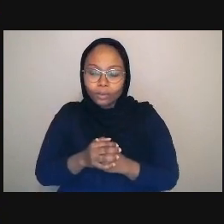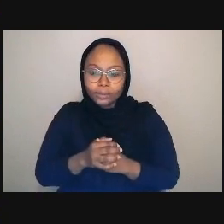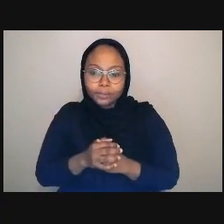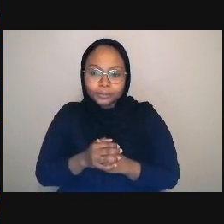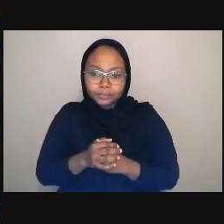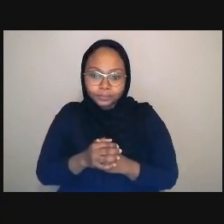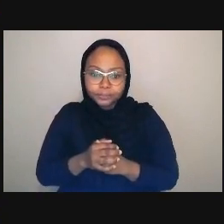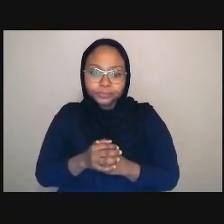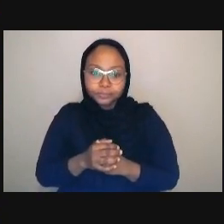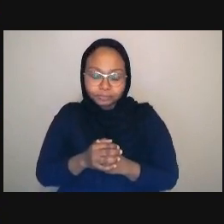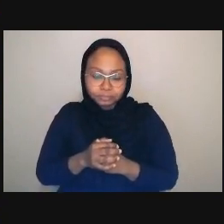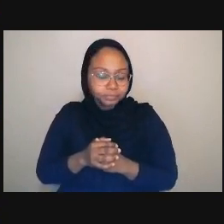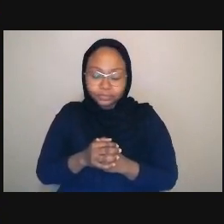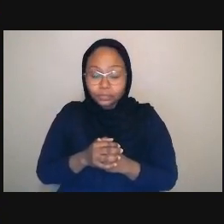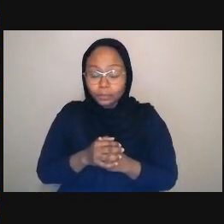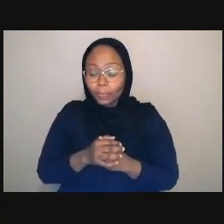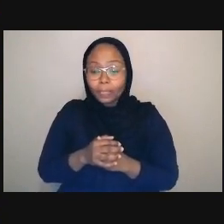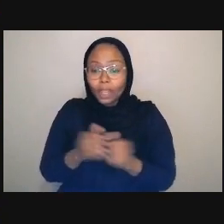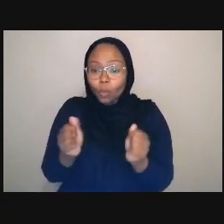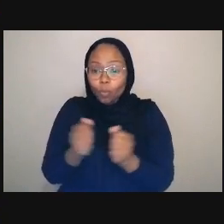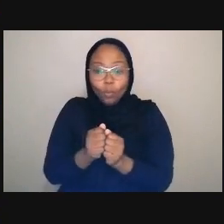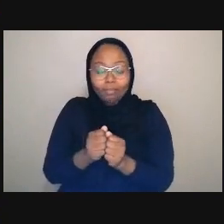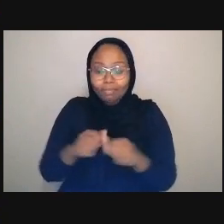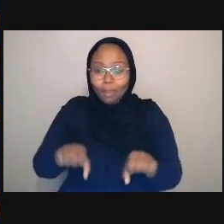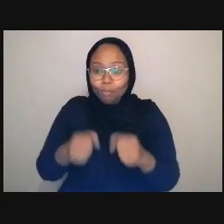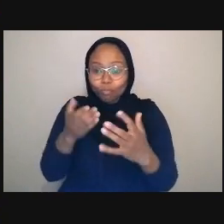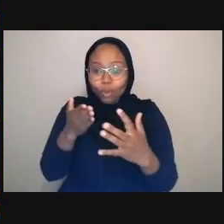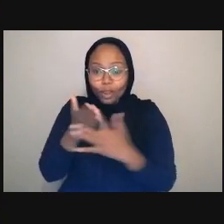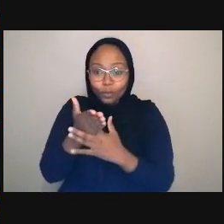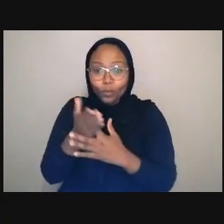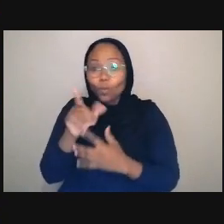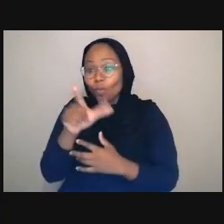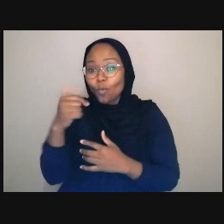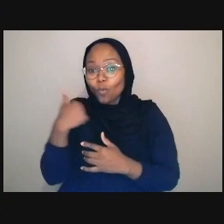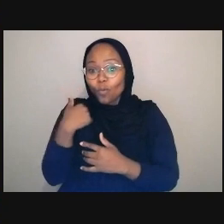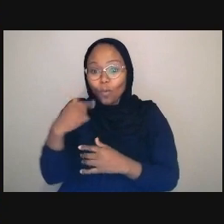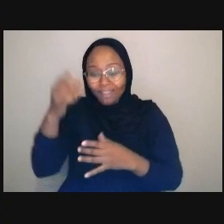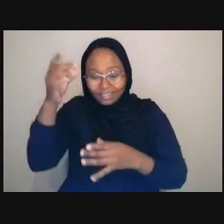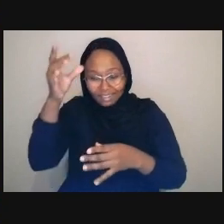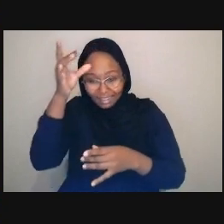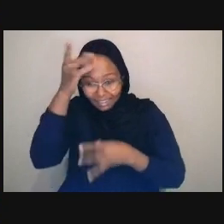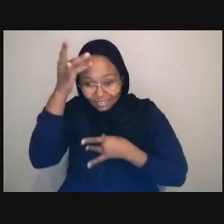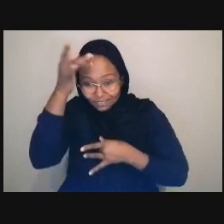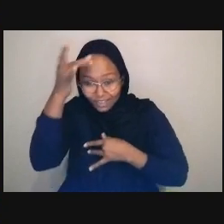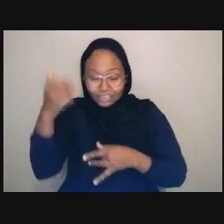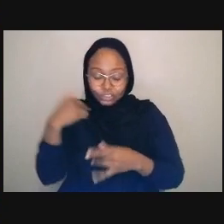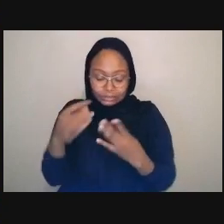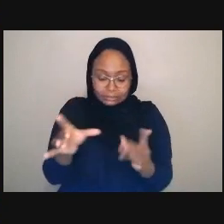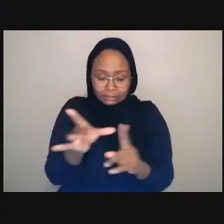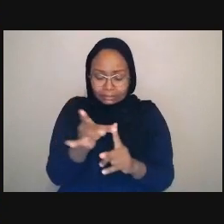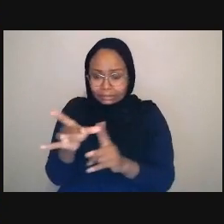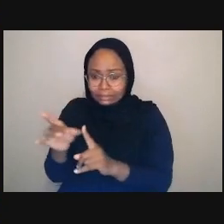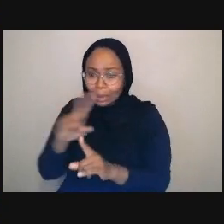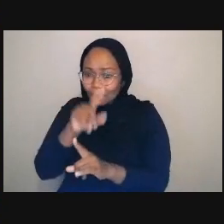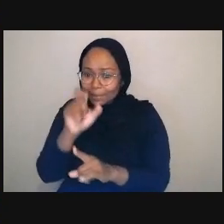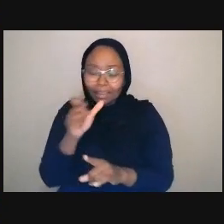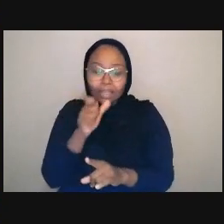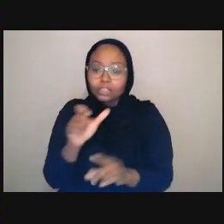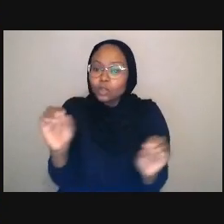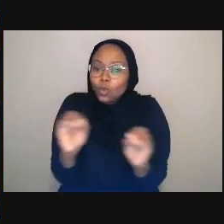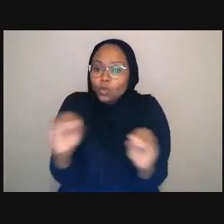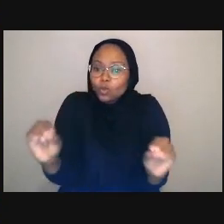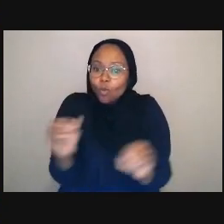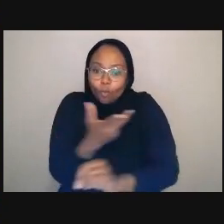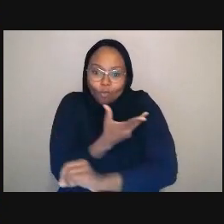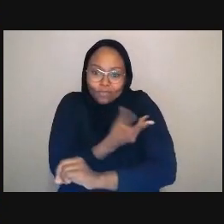the inevitable breakthrough infections that will occur, because no vaccine is 100%